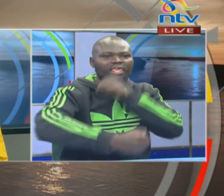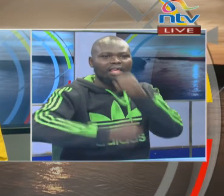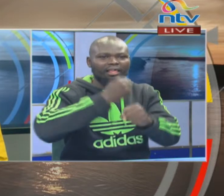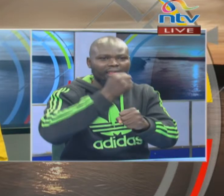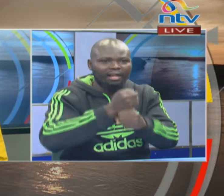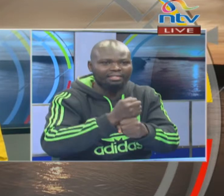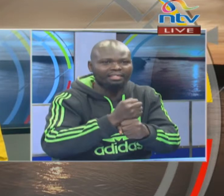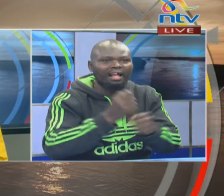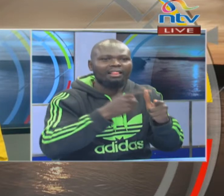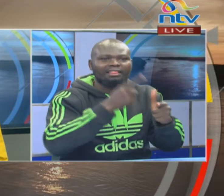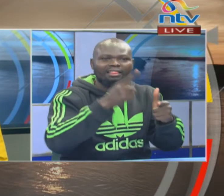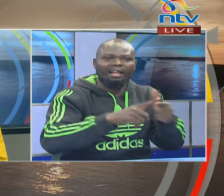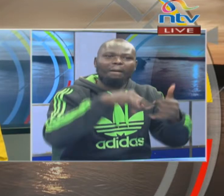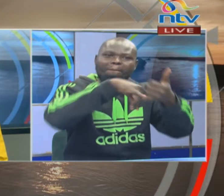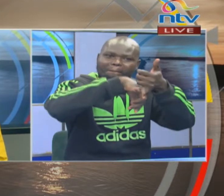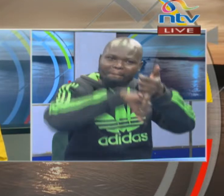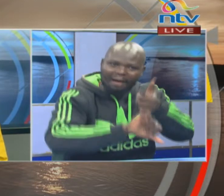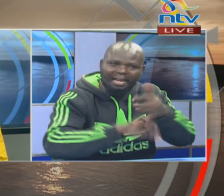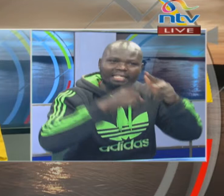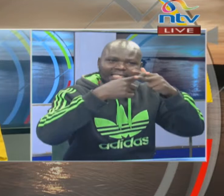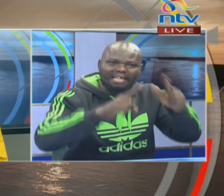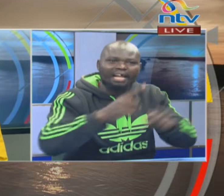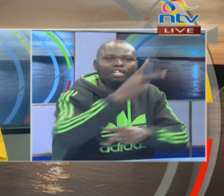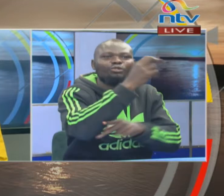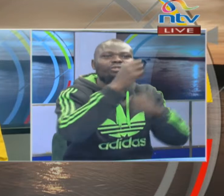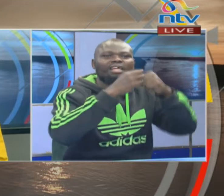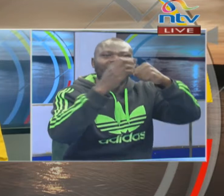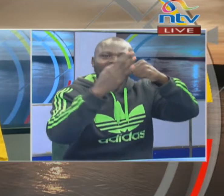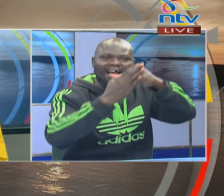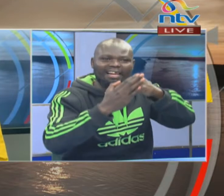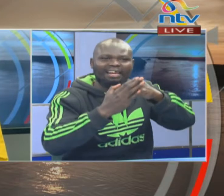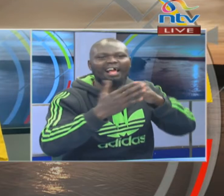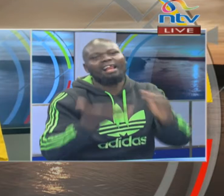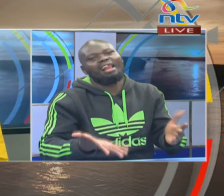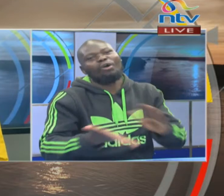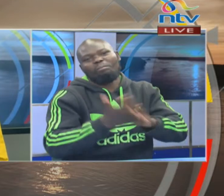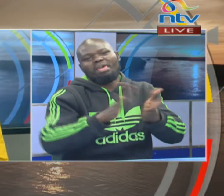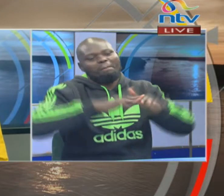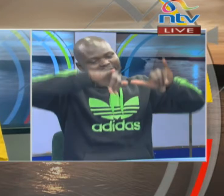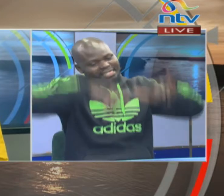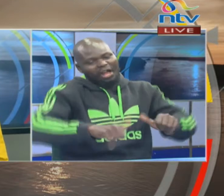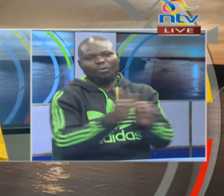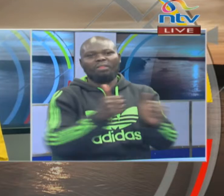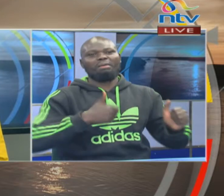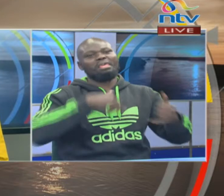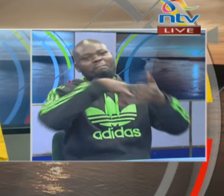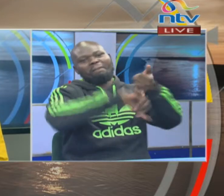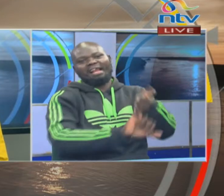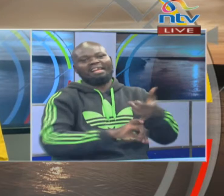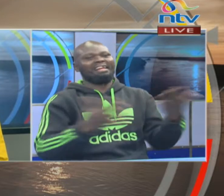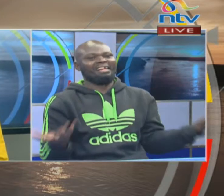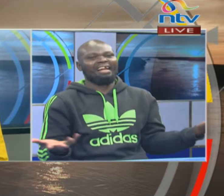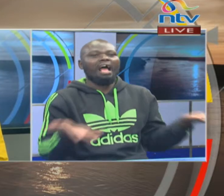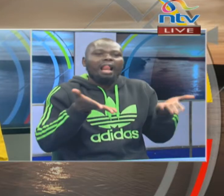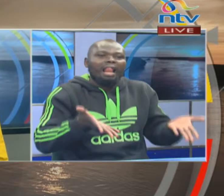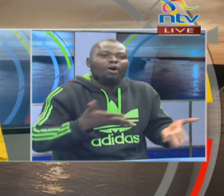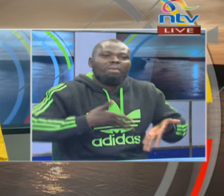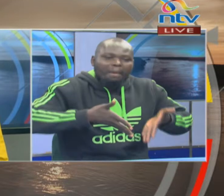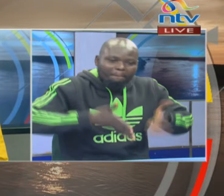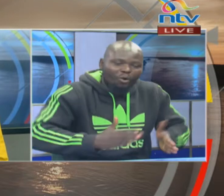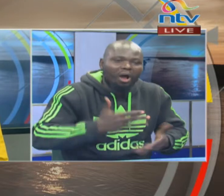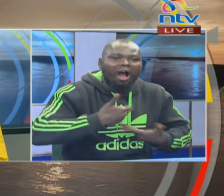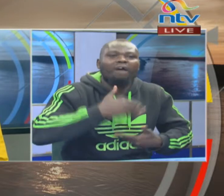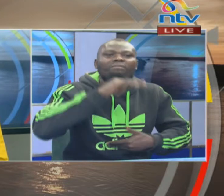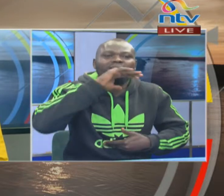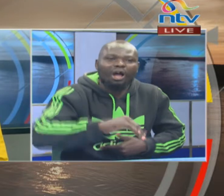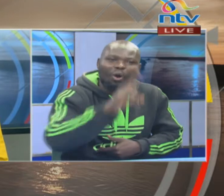That's, you know, we were friends for 4 years, and then we started living together in 2019, and